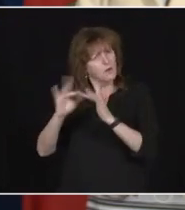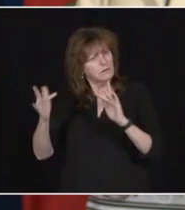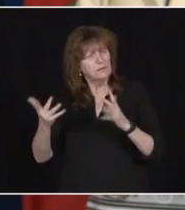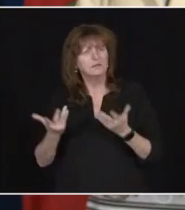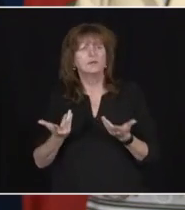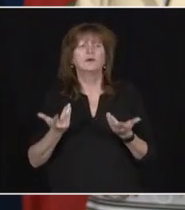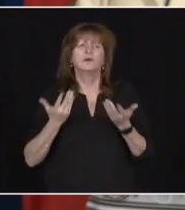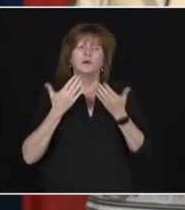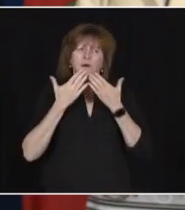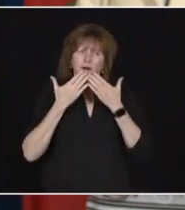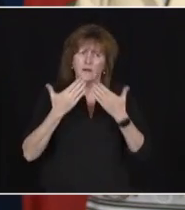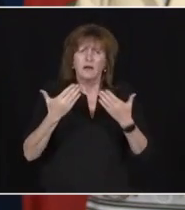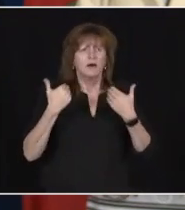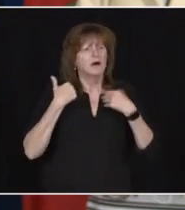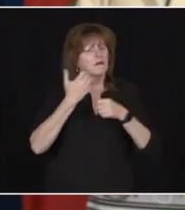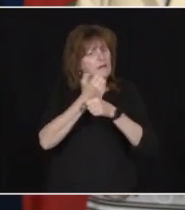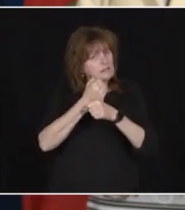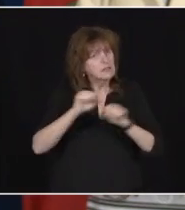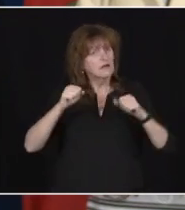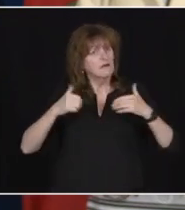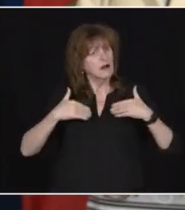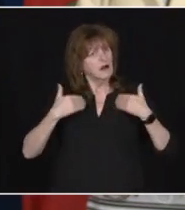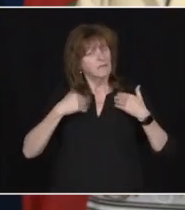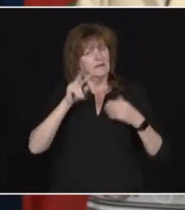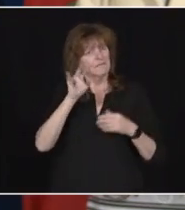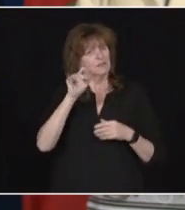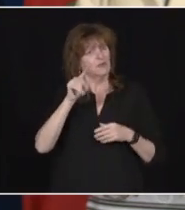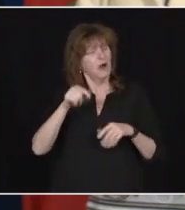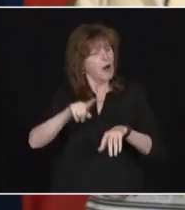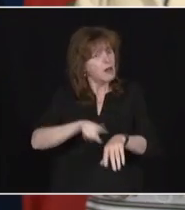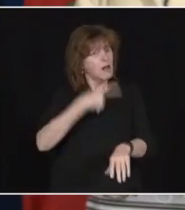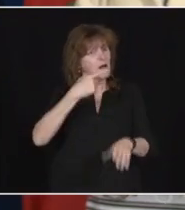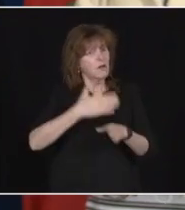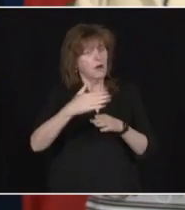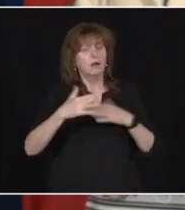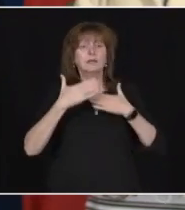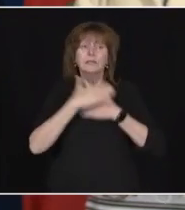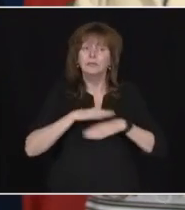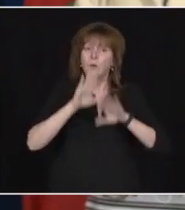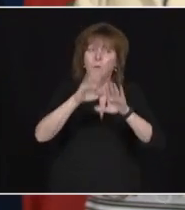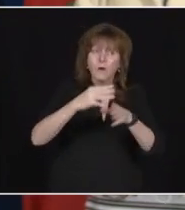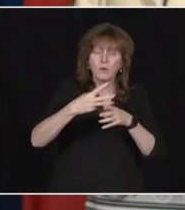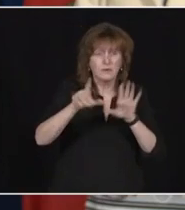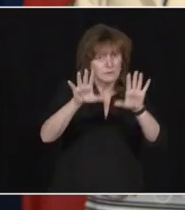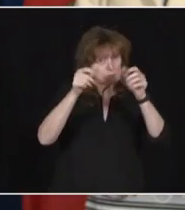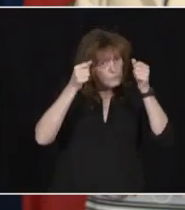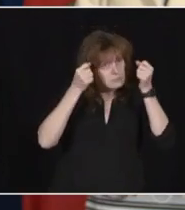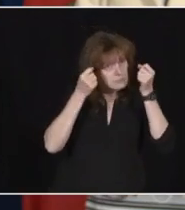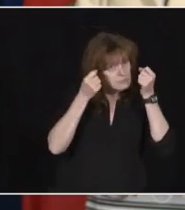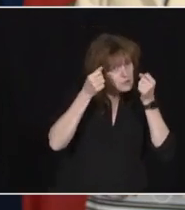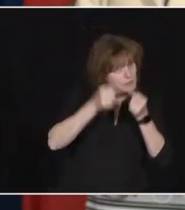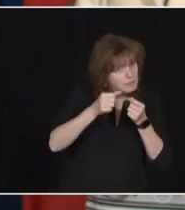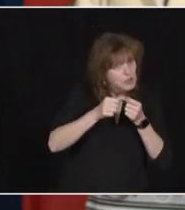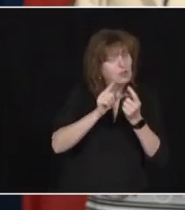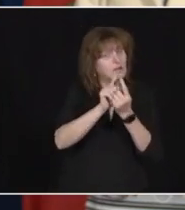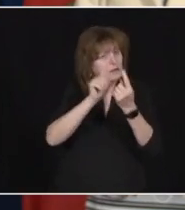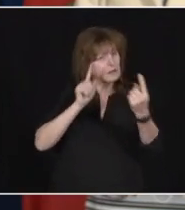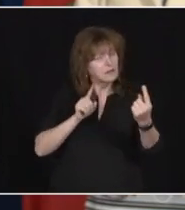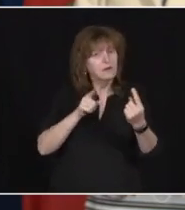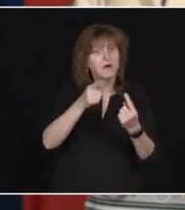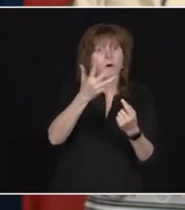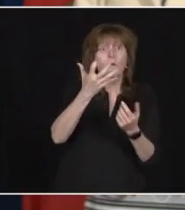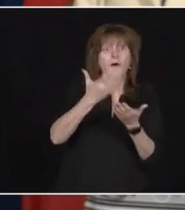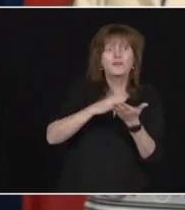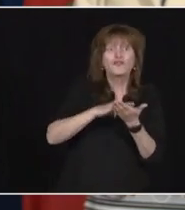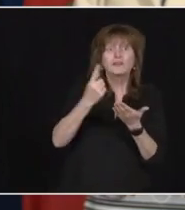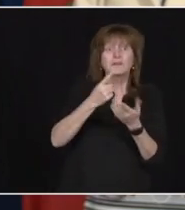everyone. Enjoy your weekend, practice social distancing, and if you want to make a delicious treat for your family, please tune in and learn to bake